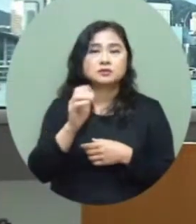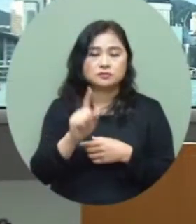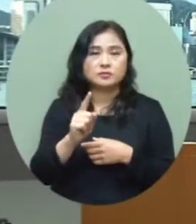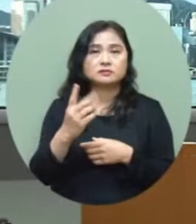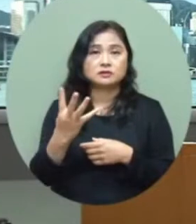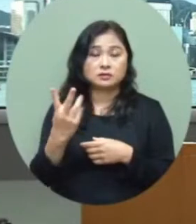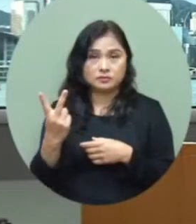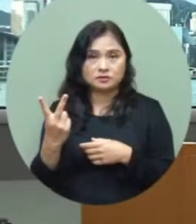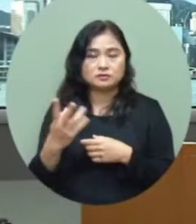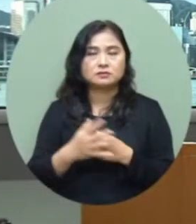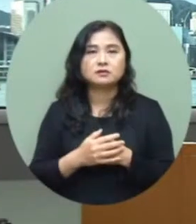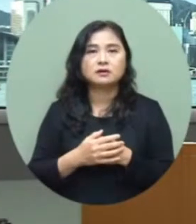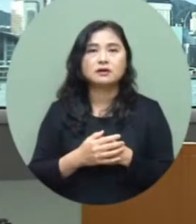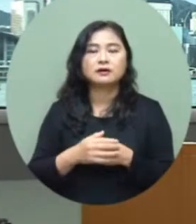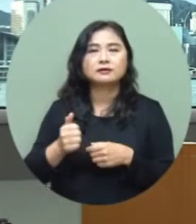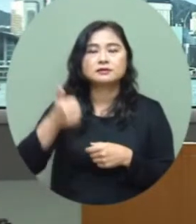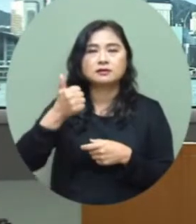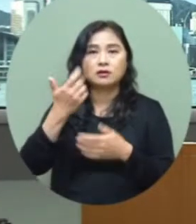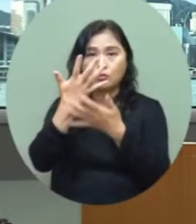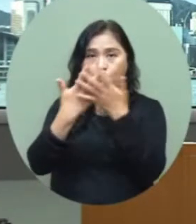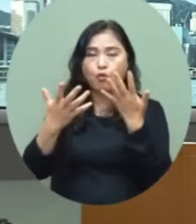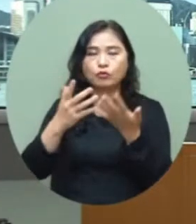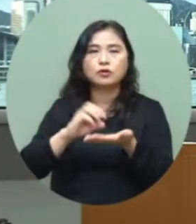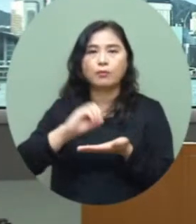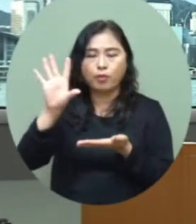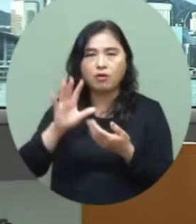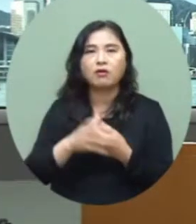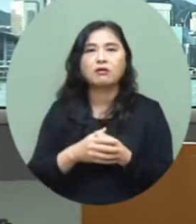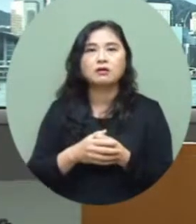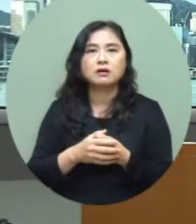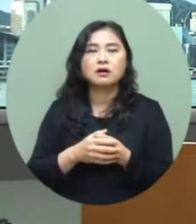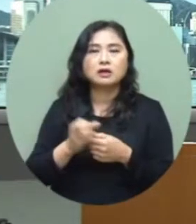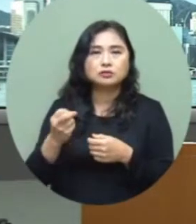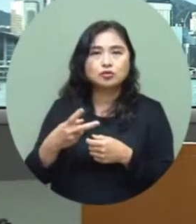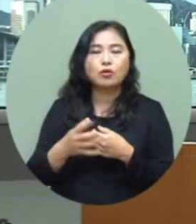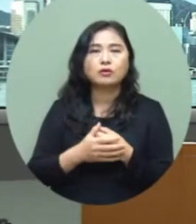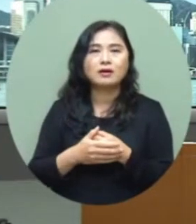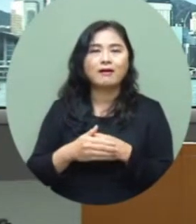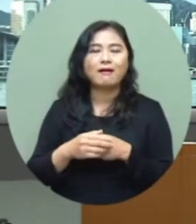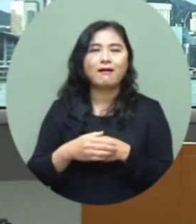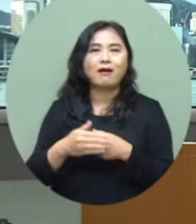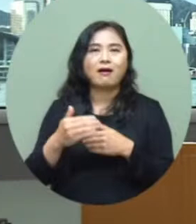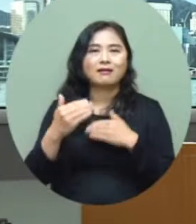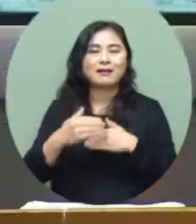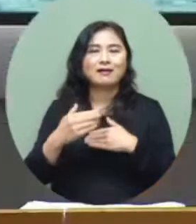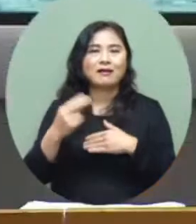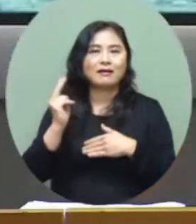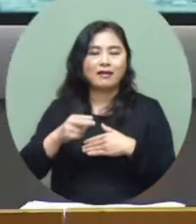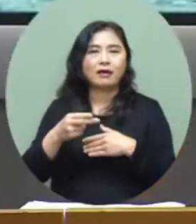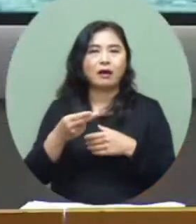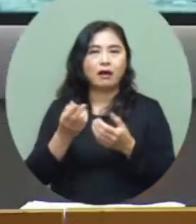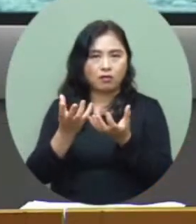to the 3,142 cases, well, they have successfully registered that online,